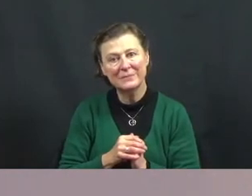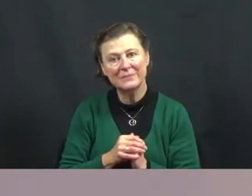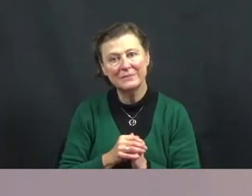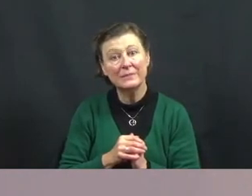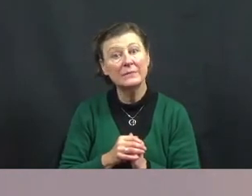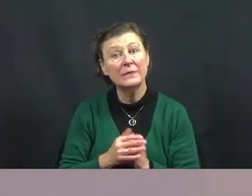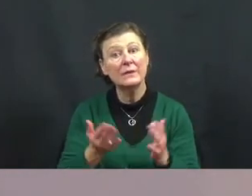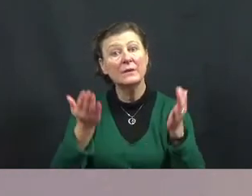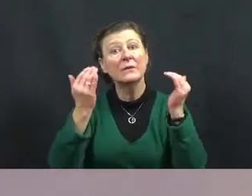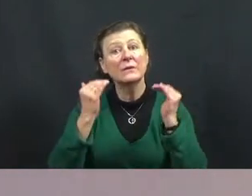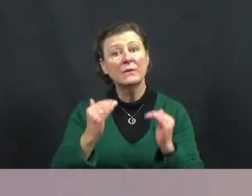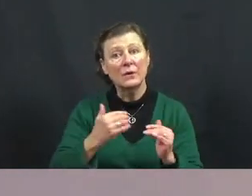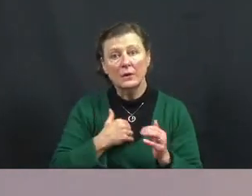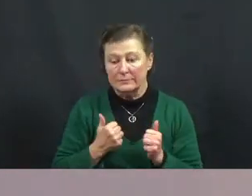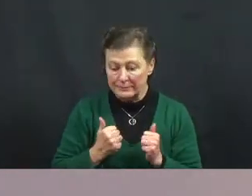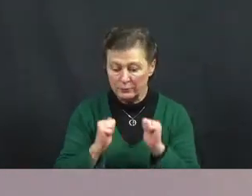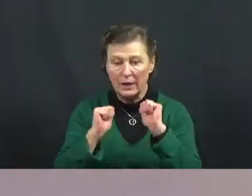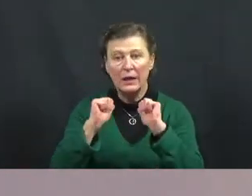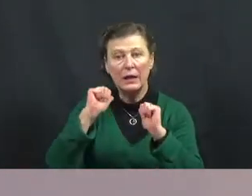And so I strive to remember